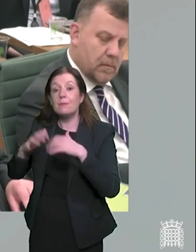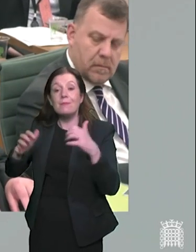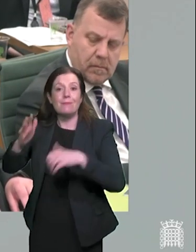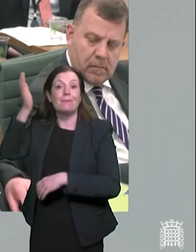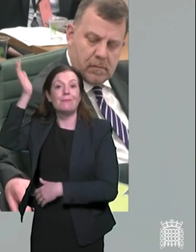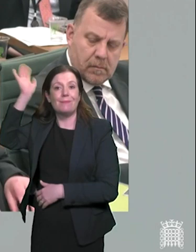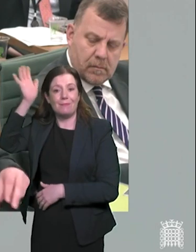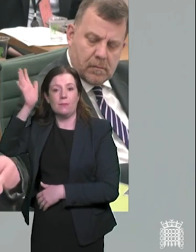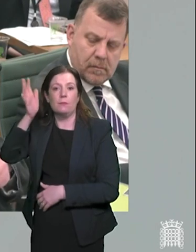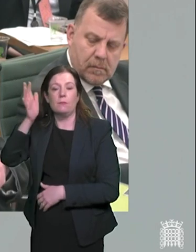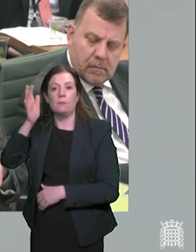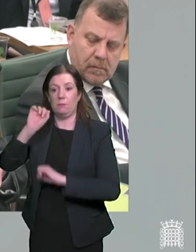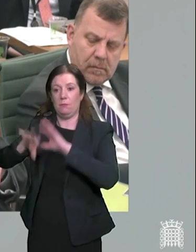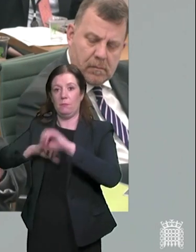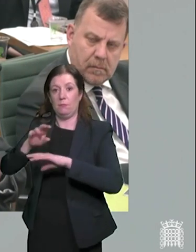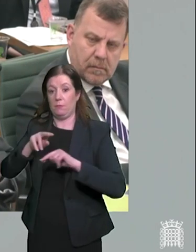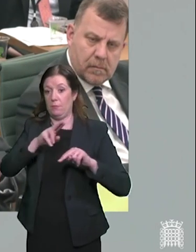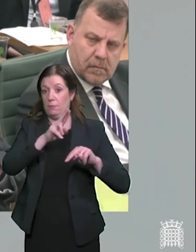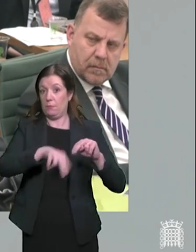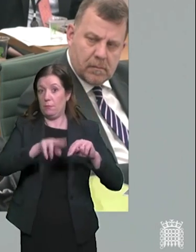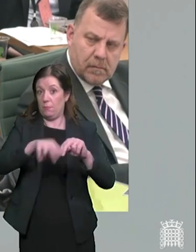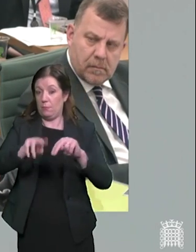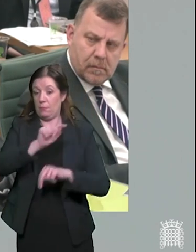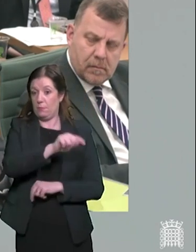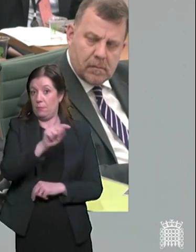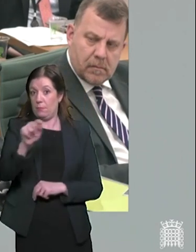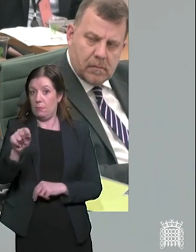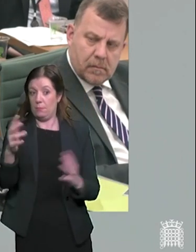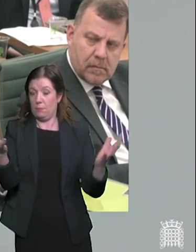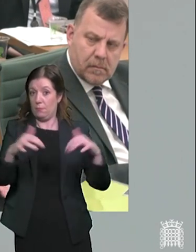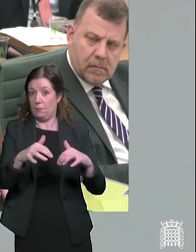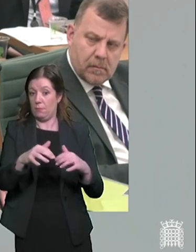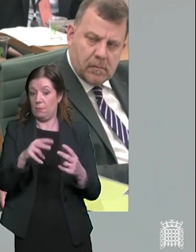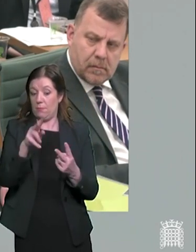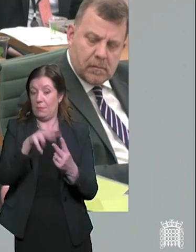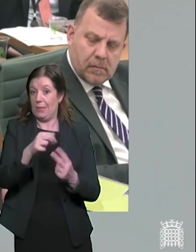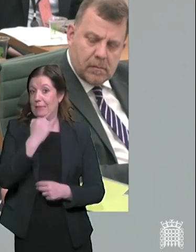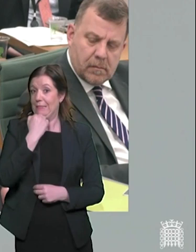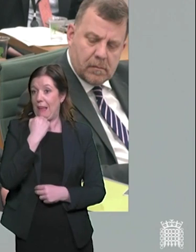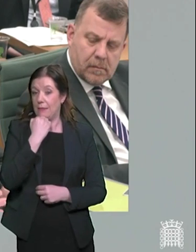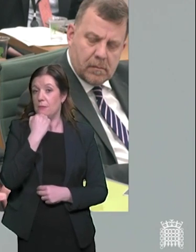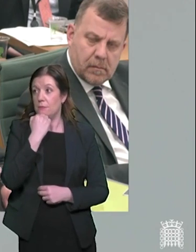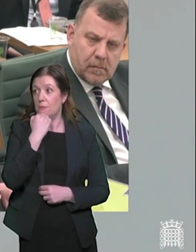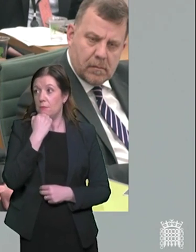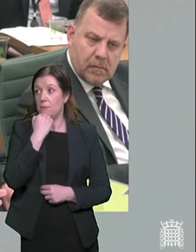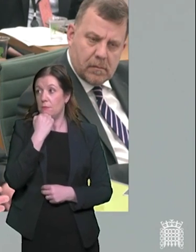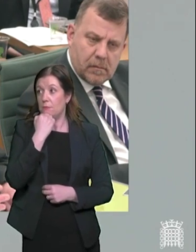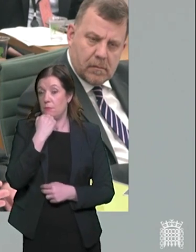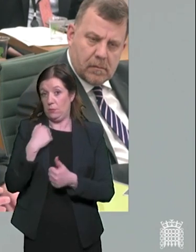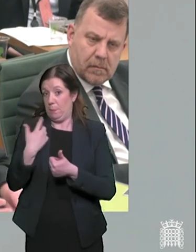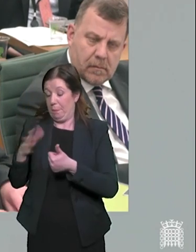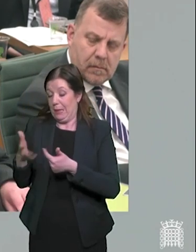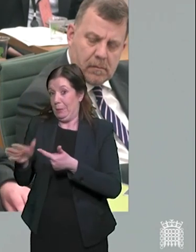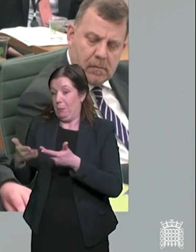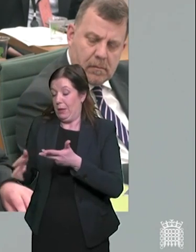10, you will know that fixed penalty tickets were issued in relation to gatherings in number 10 on 2 other dates, other than those we've asked you